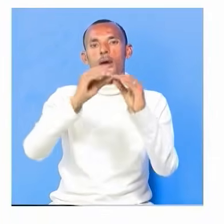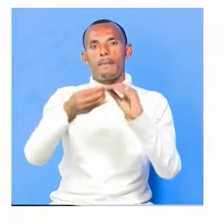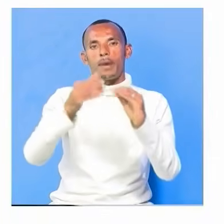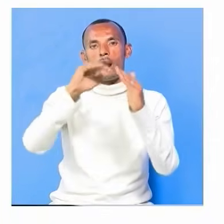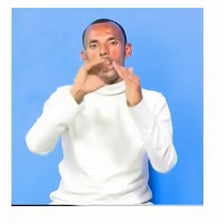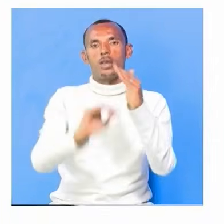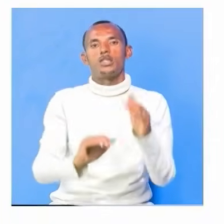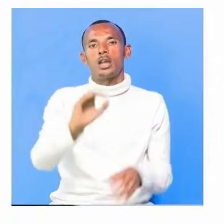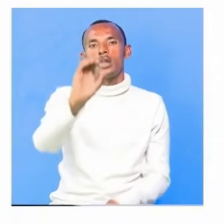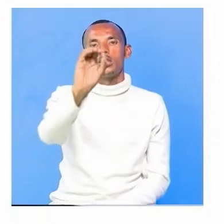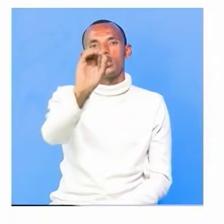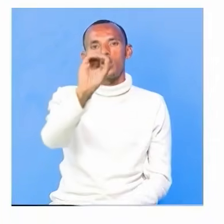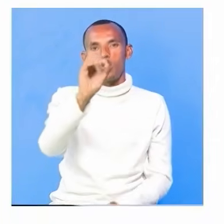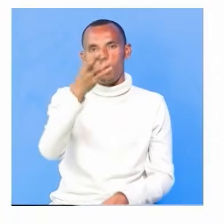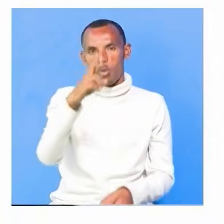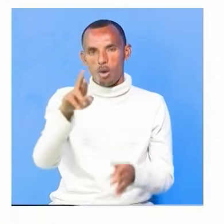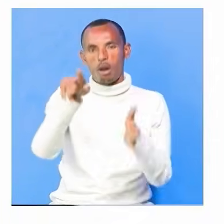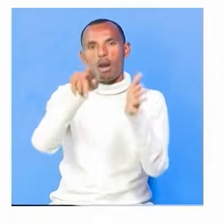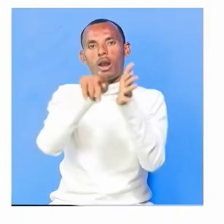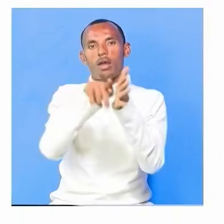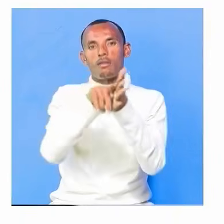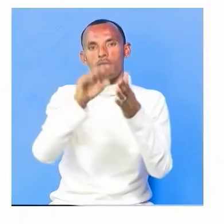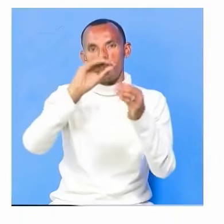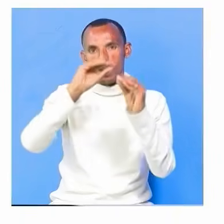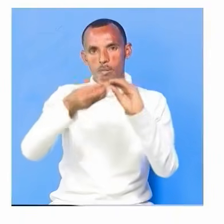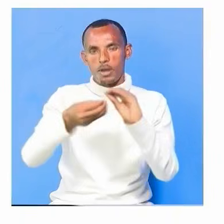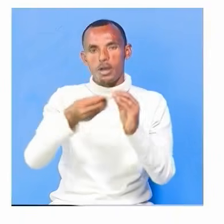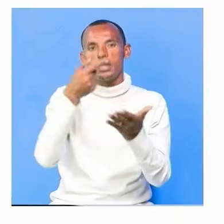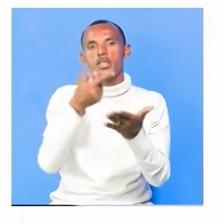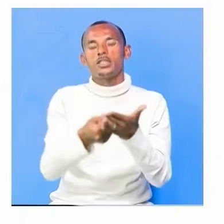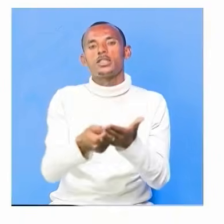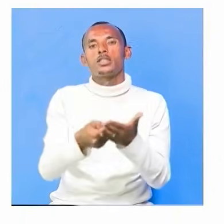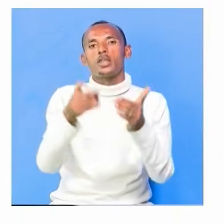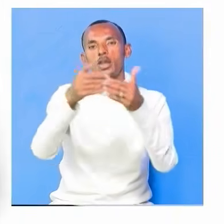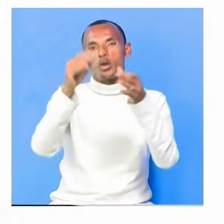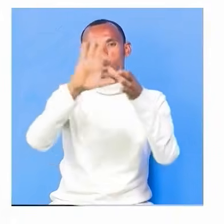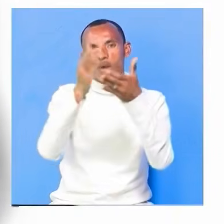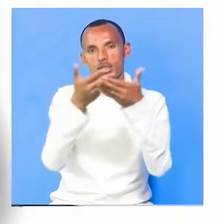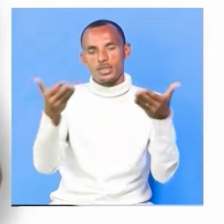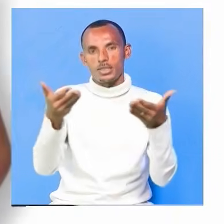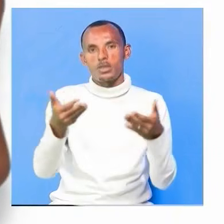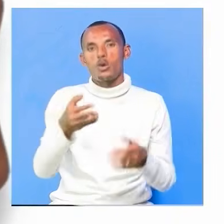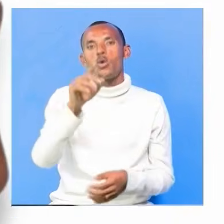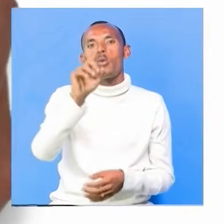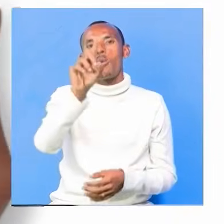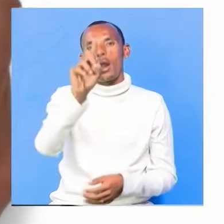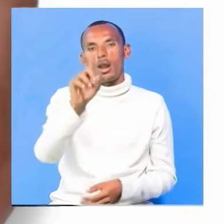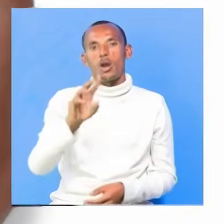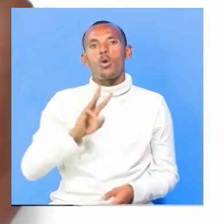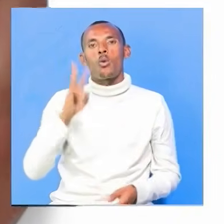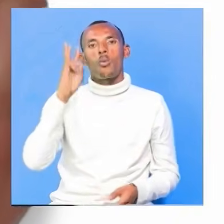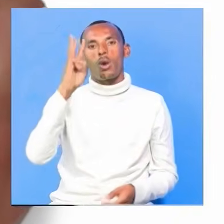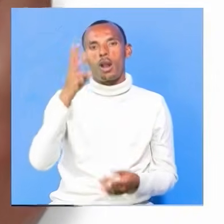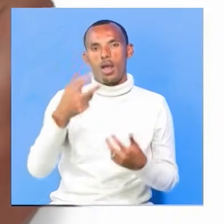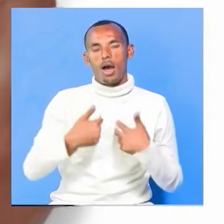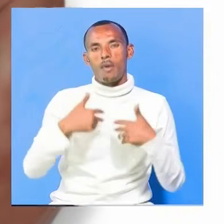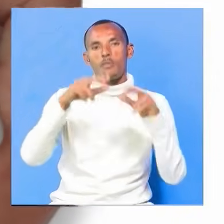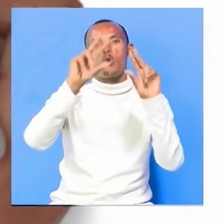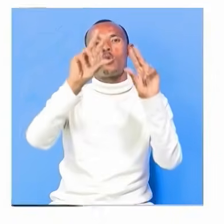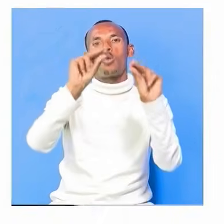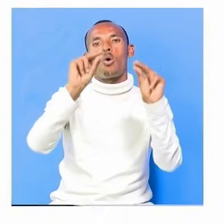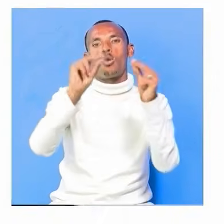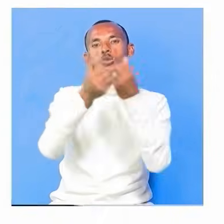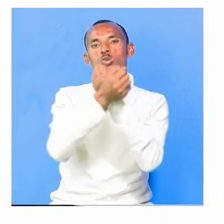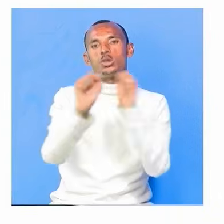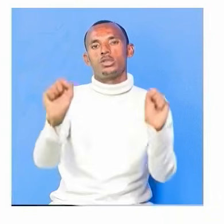is less than 0 or negative, this equation, Okay, equation 1 will have no